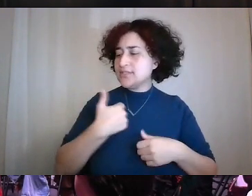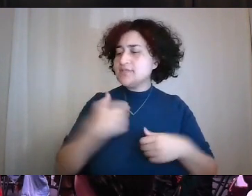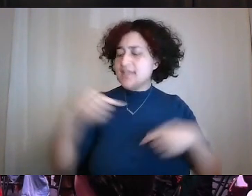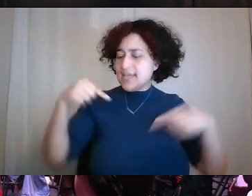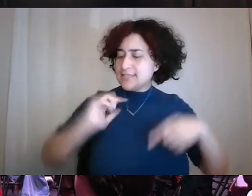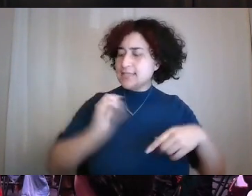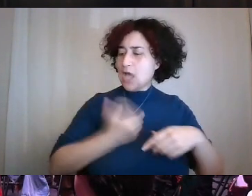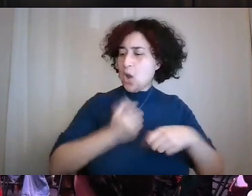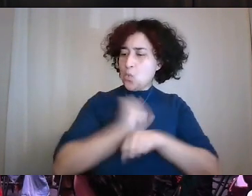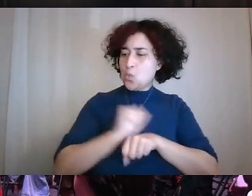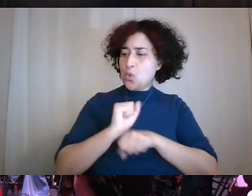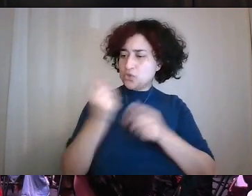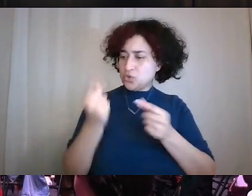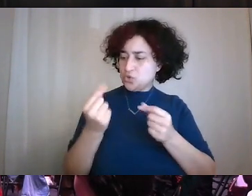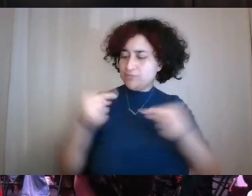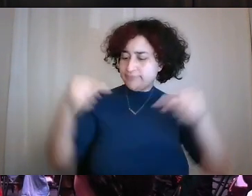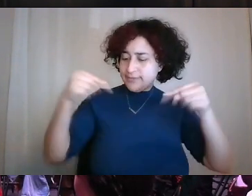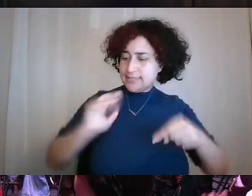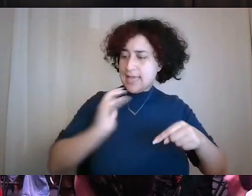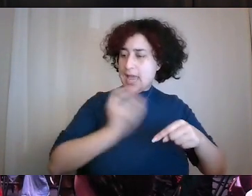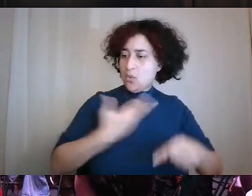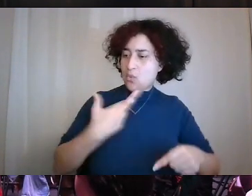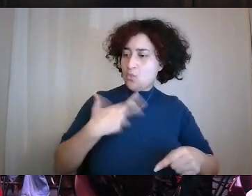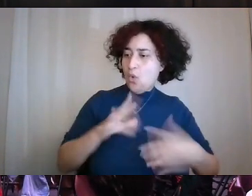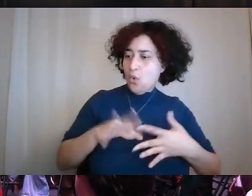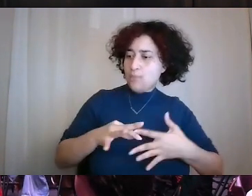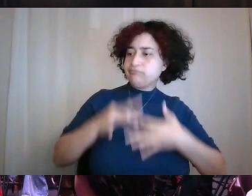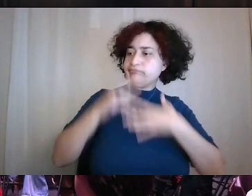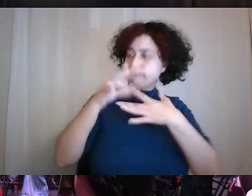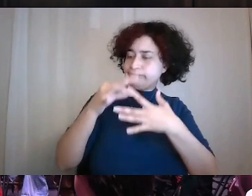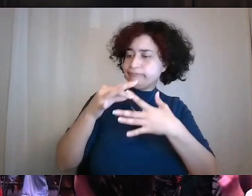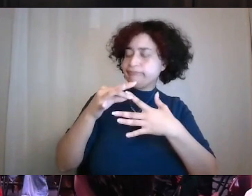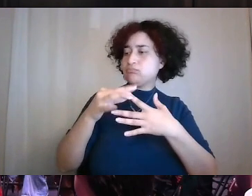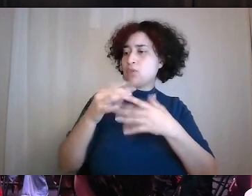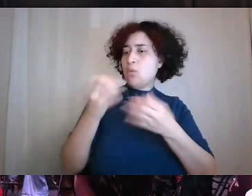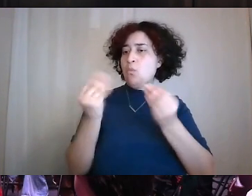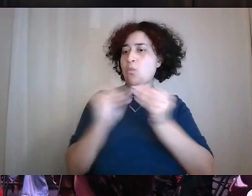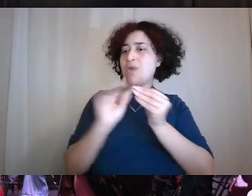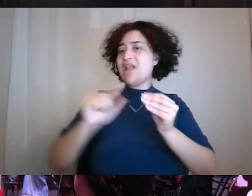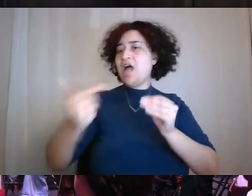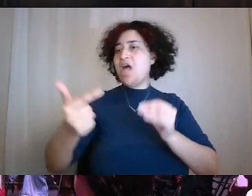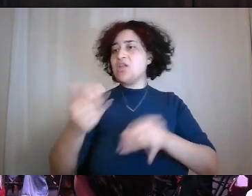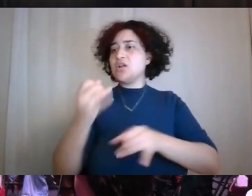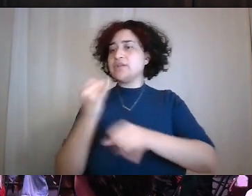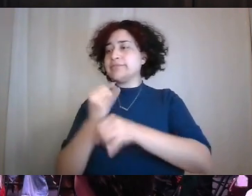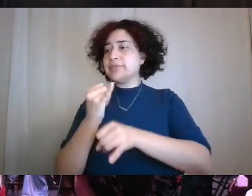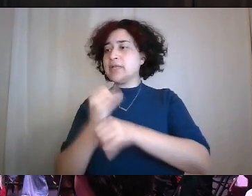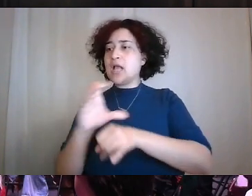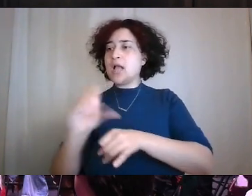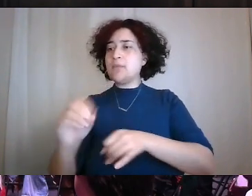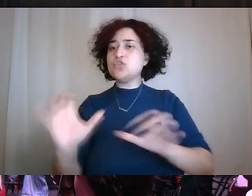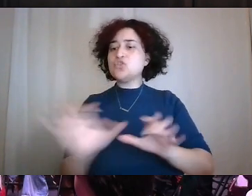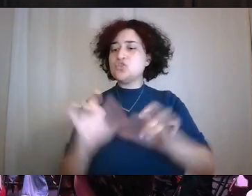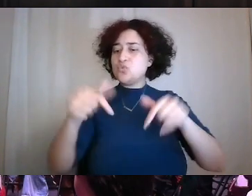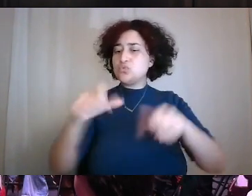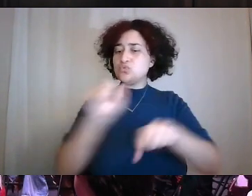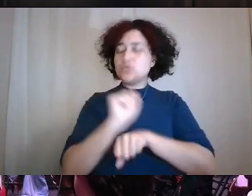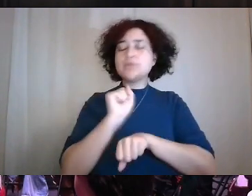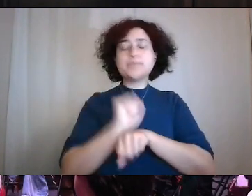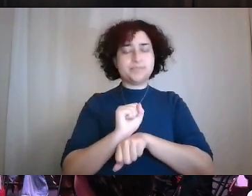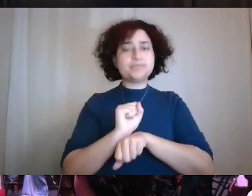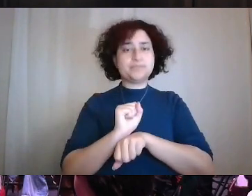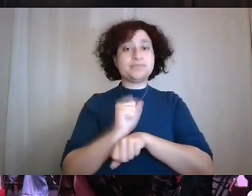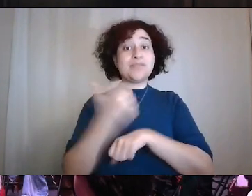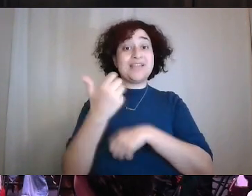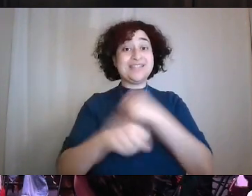we uniquely positioned, more than any other company or institution, to do this work? 10 years ago, I was